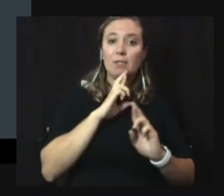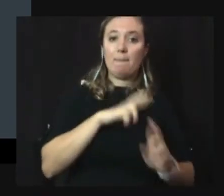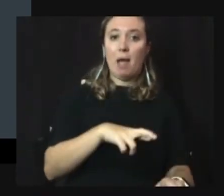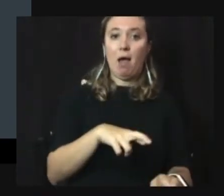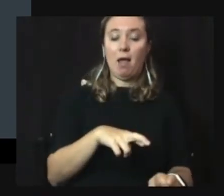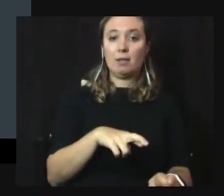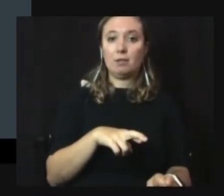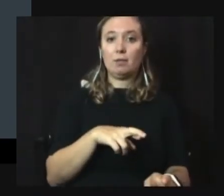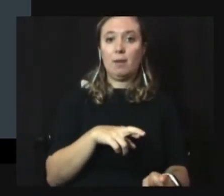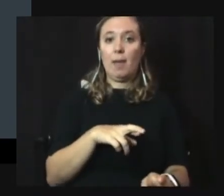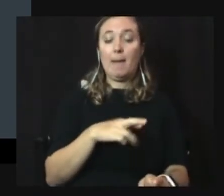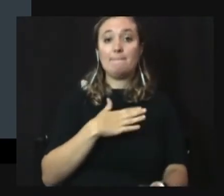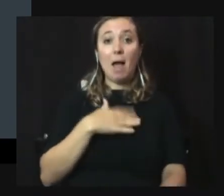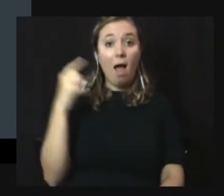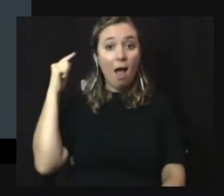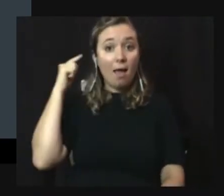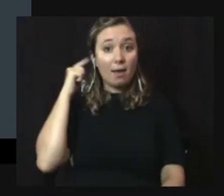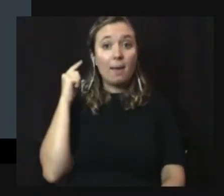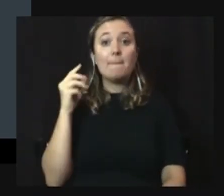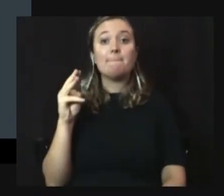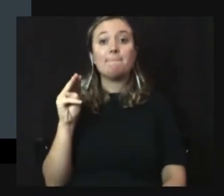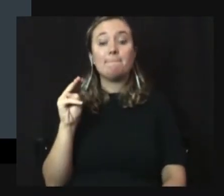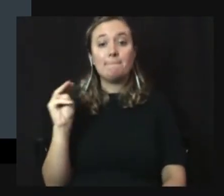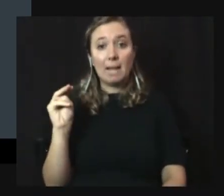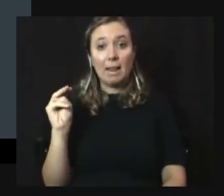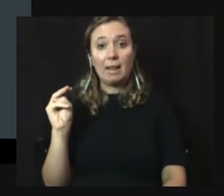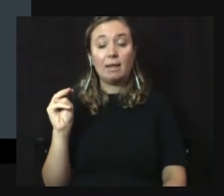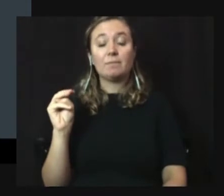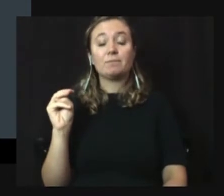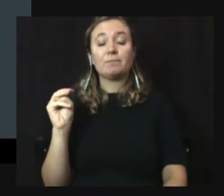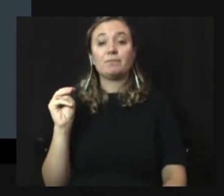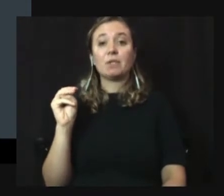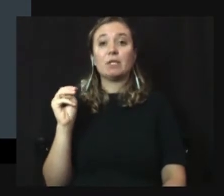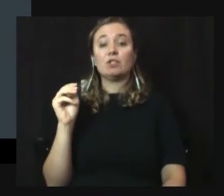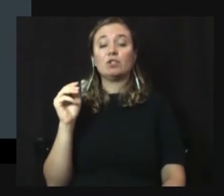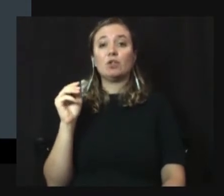is always going to go to